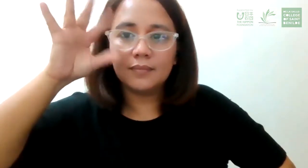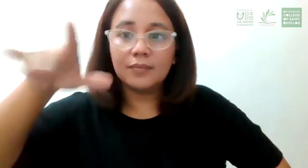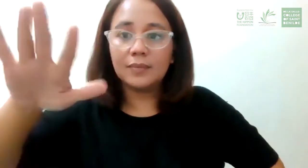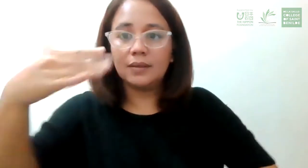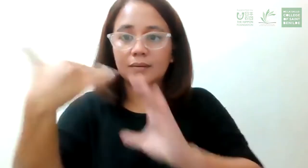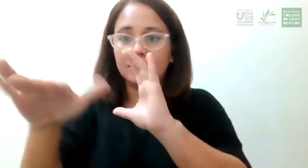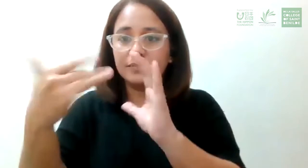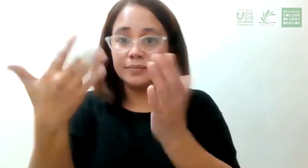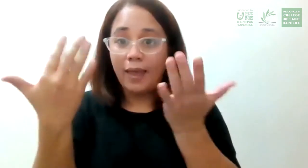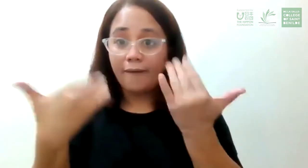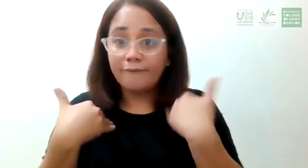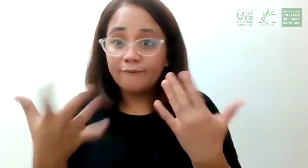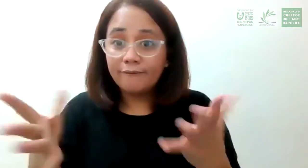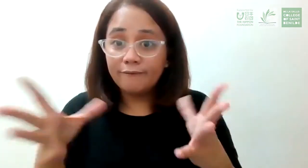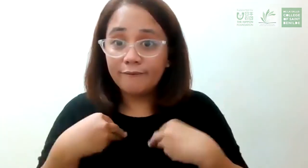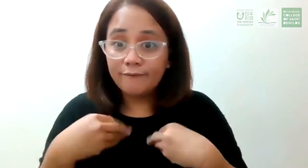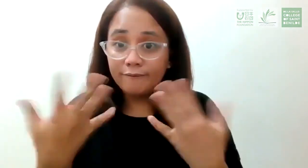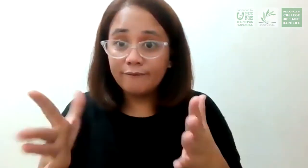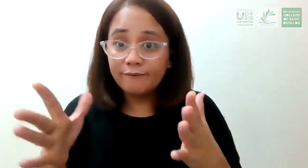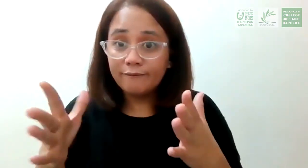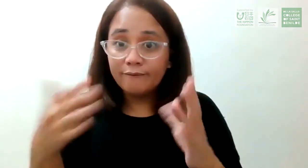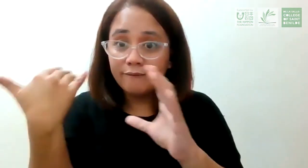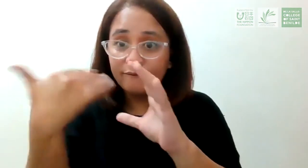Okay, it's already sent.